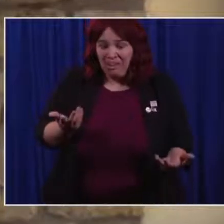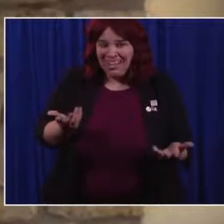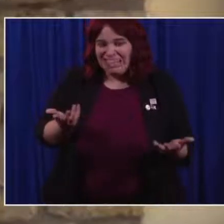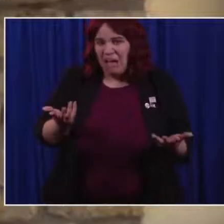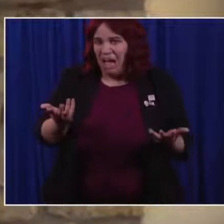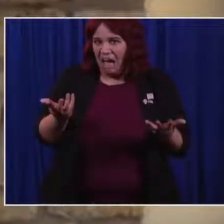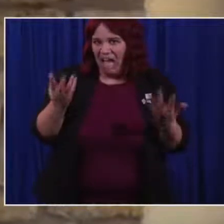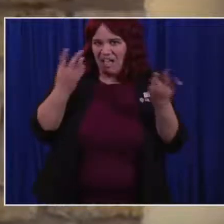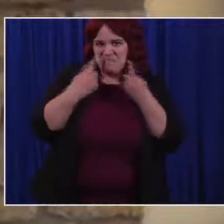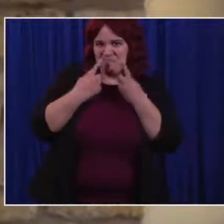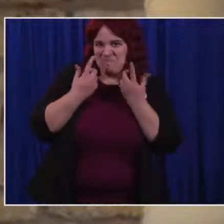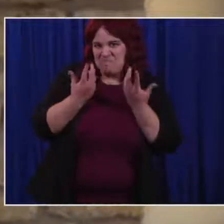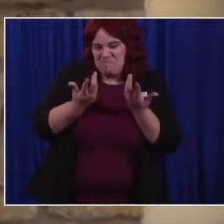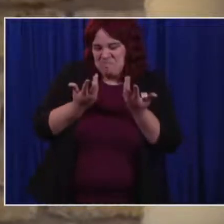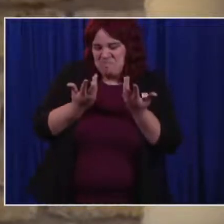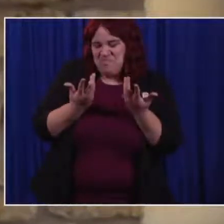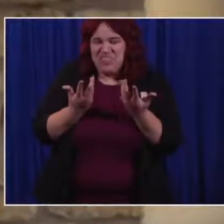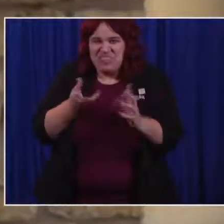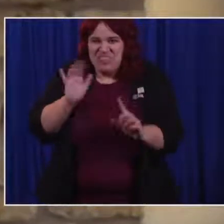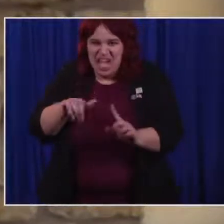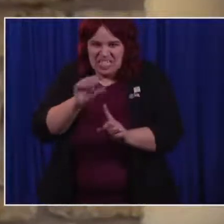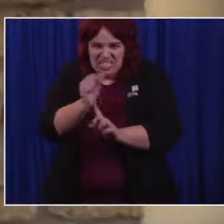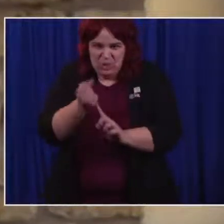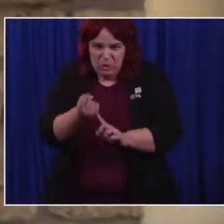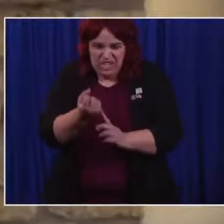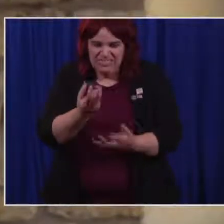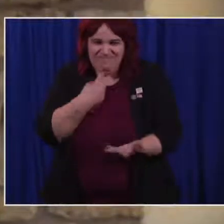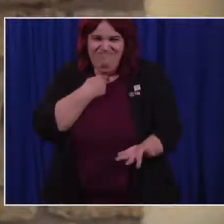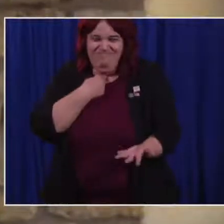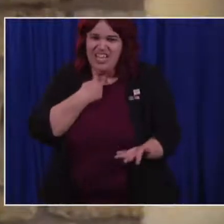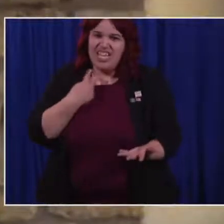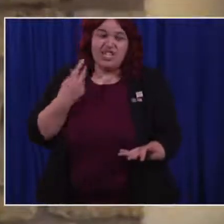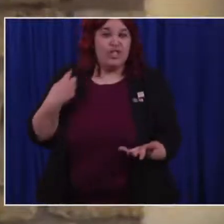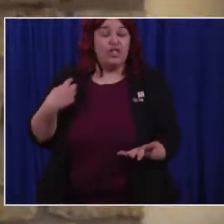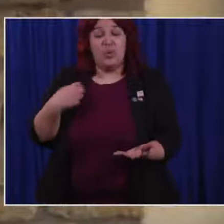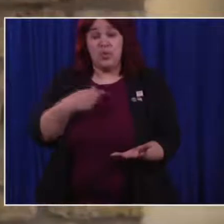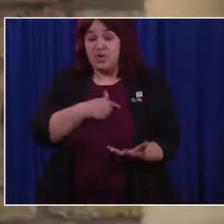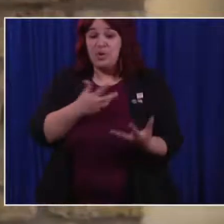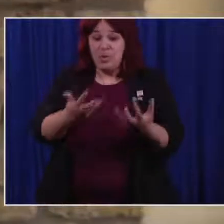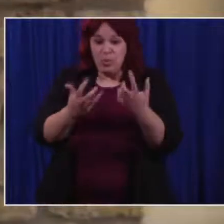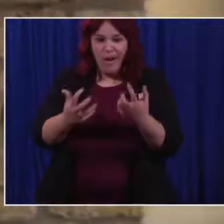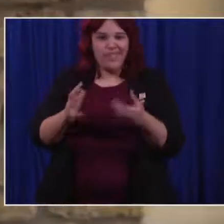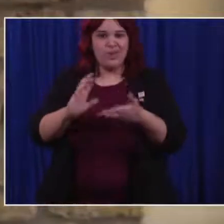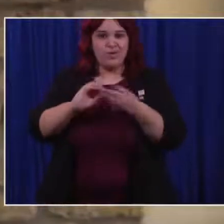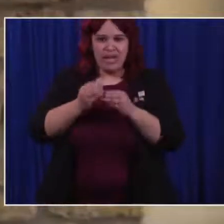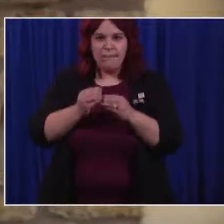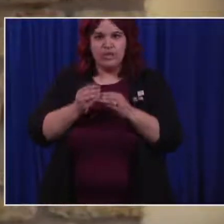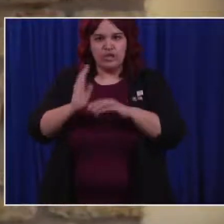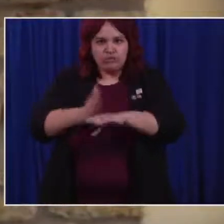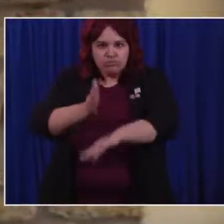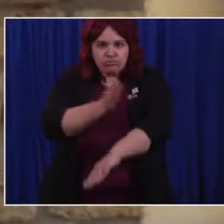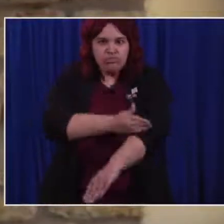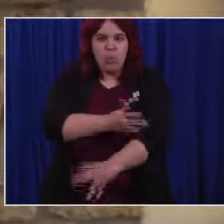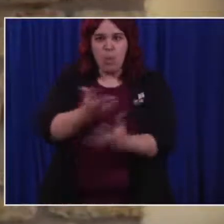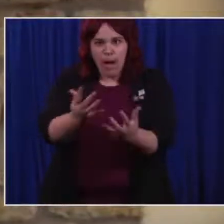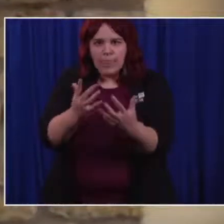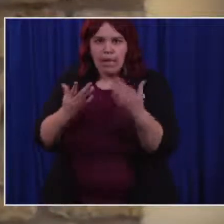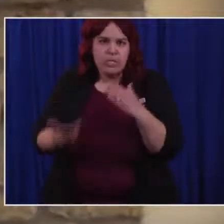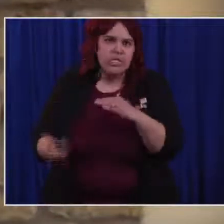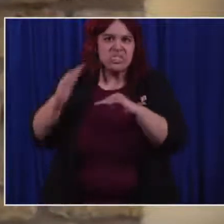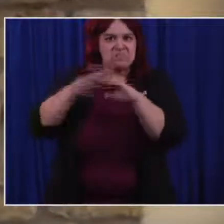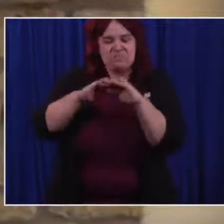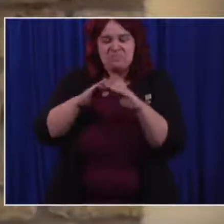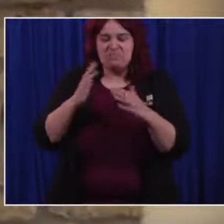is. We certainly want to get as high number as we can. I don't have it in front of me, and maybe you're looking at it, but I